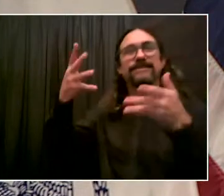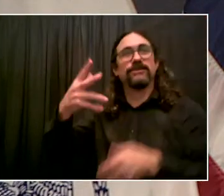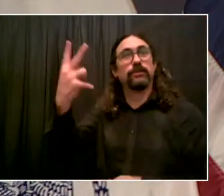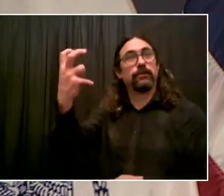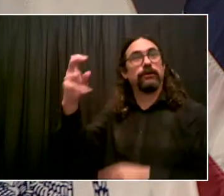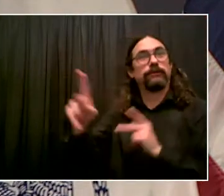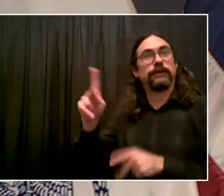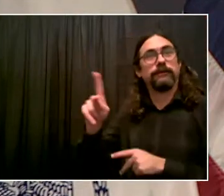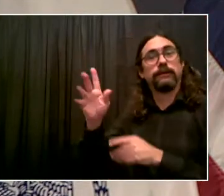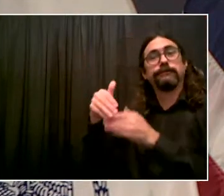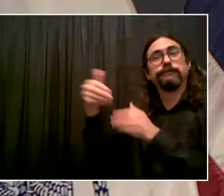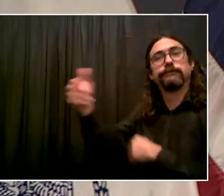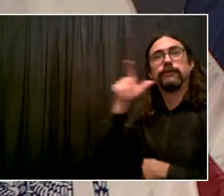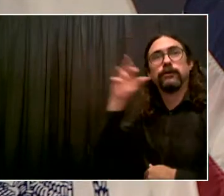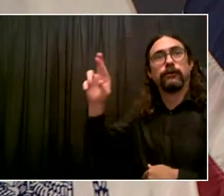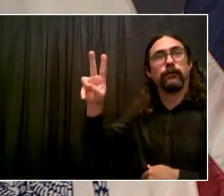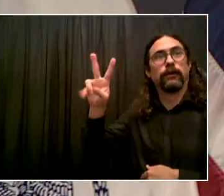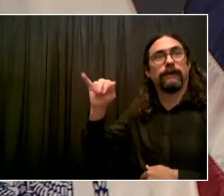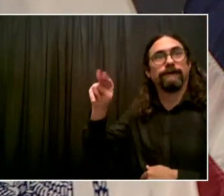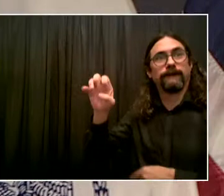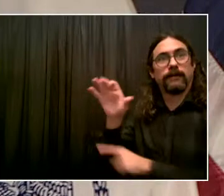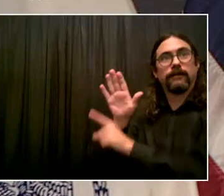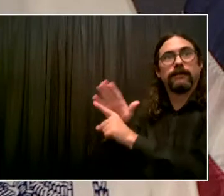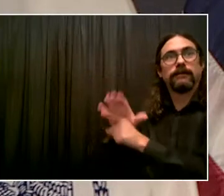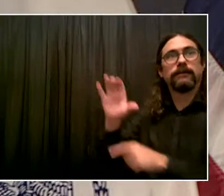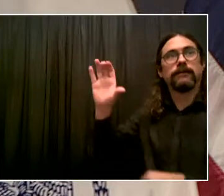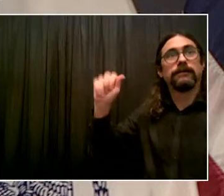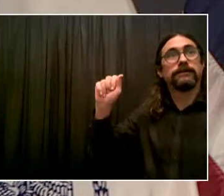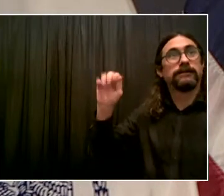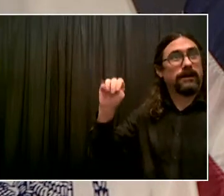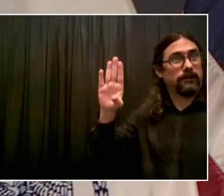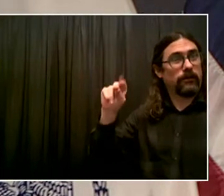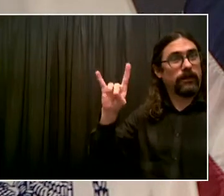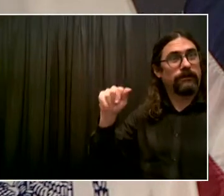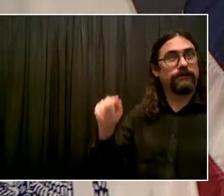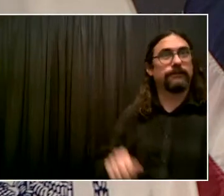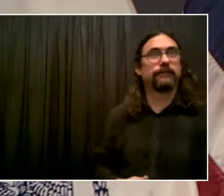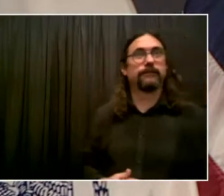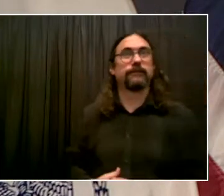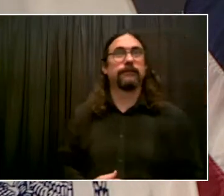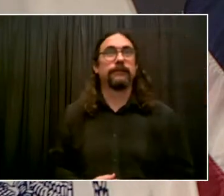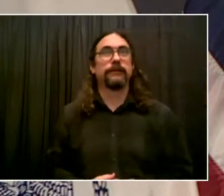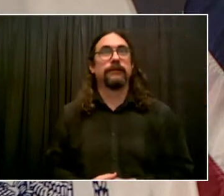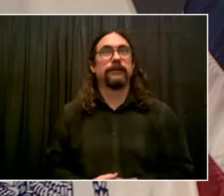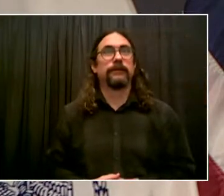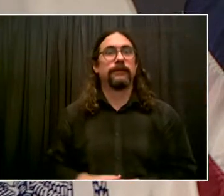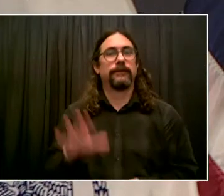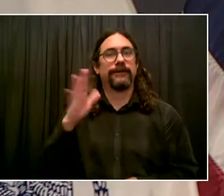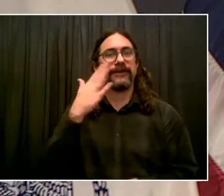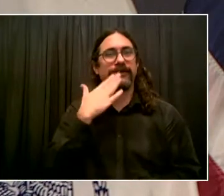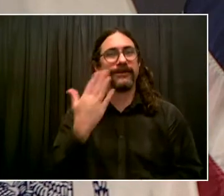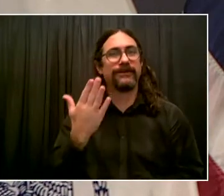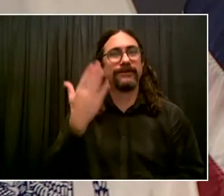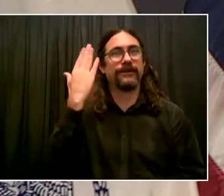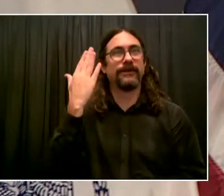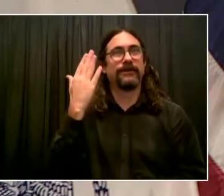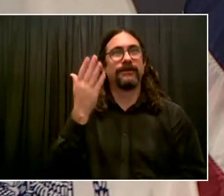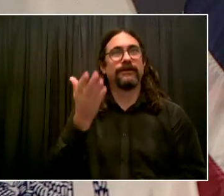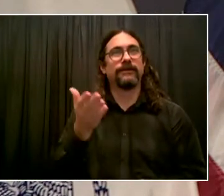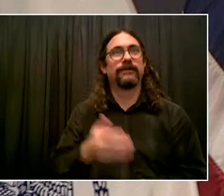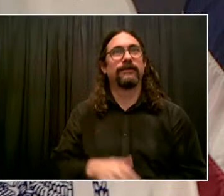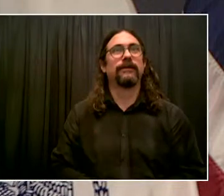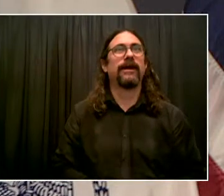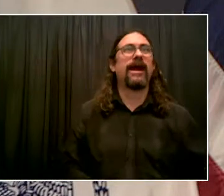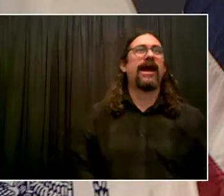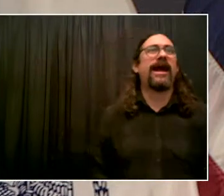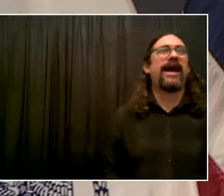Good morning, Mr. Mayor. Hey, Ruvain, how you been? Good, how are you? So last week you signed a bill mandating severance pay for hotel